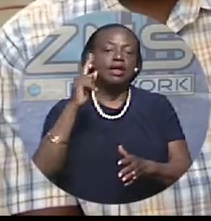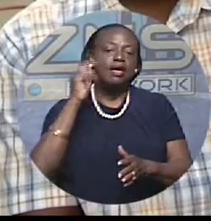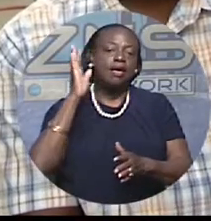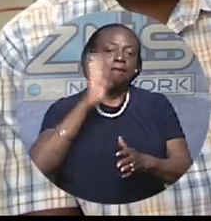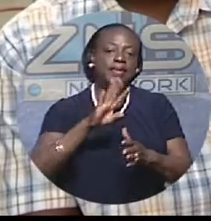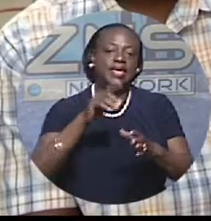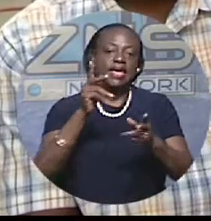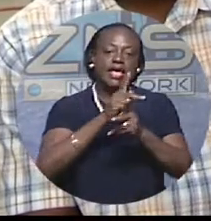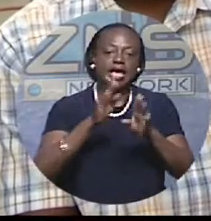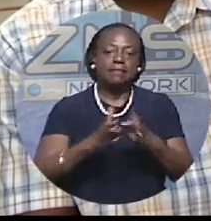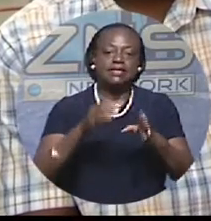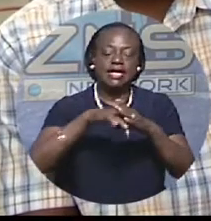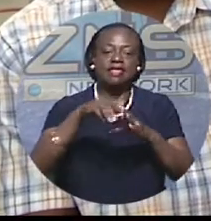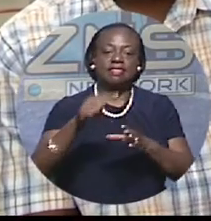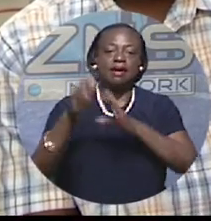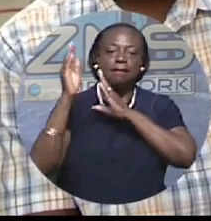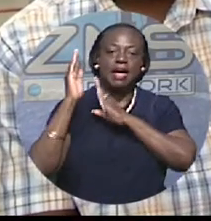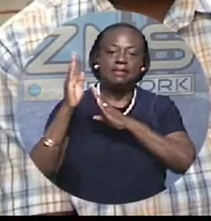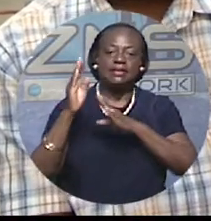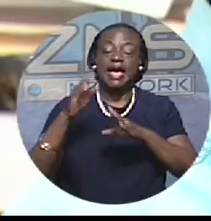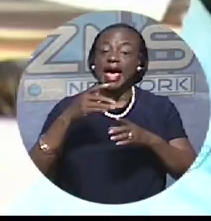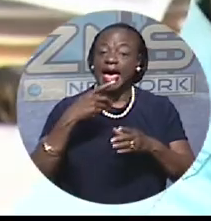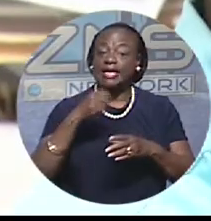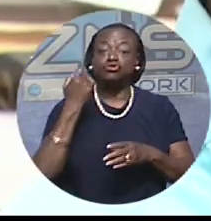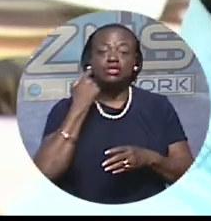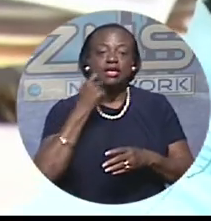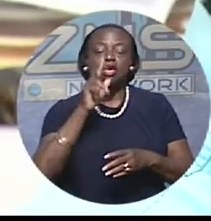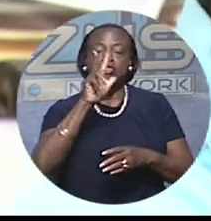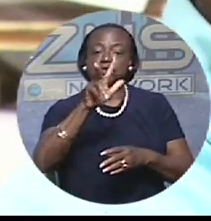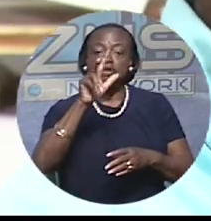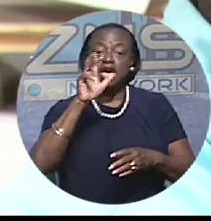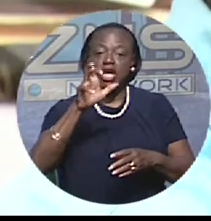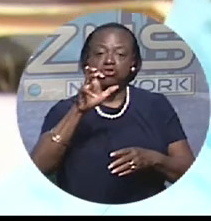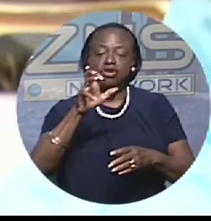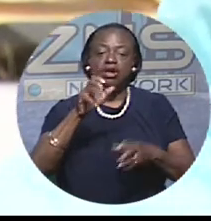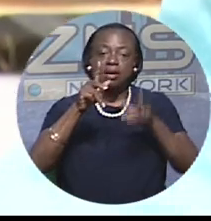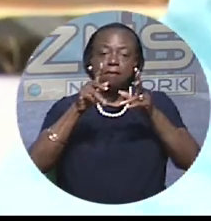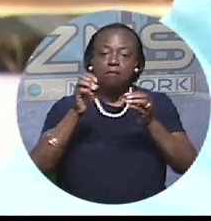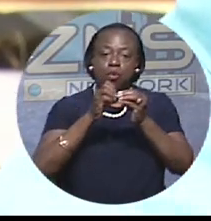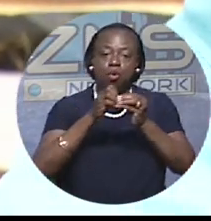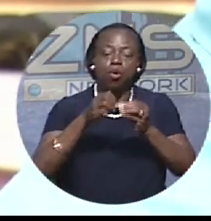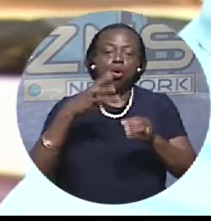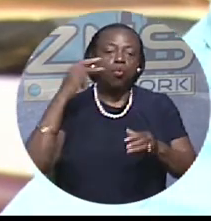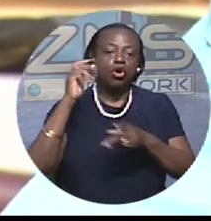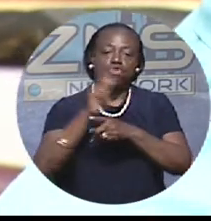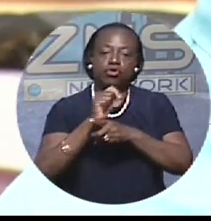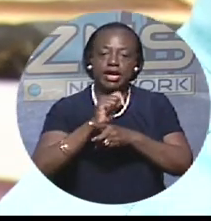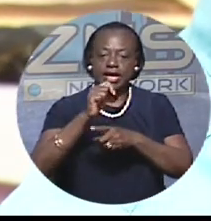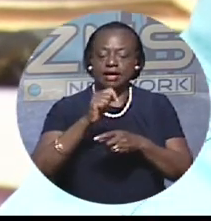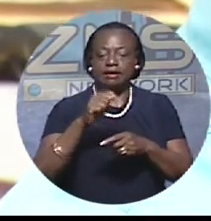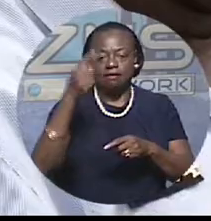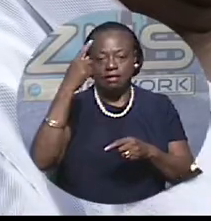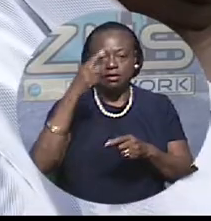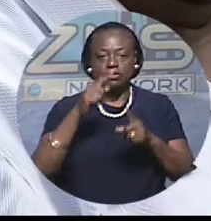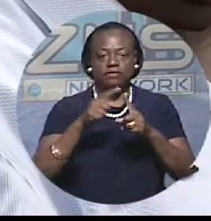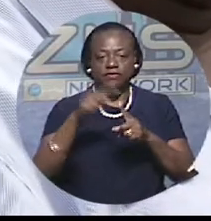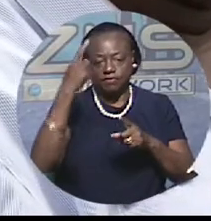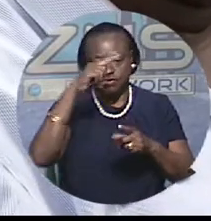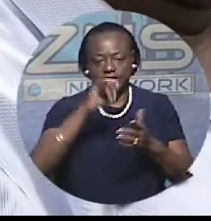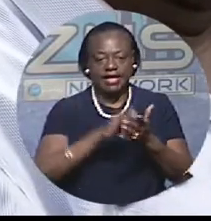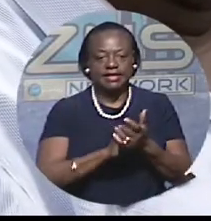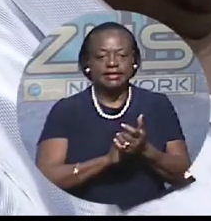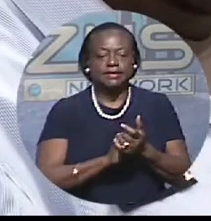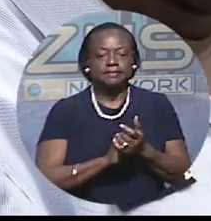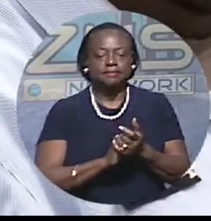and recently some 300 Bahamians were trained for the industry. Messina also explained some of the challenges beekeepers face on a daily